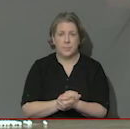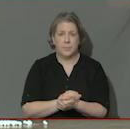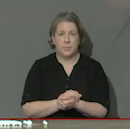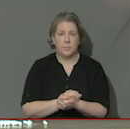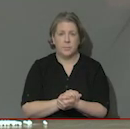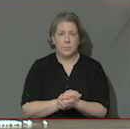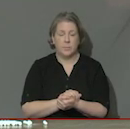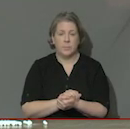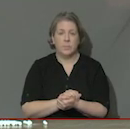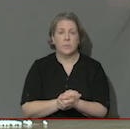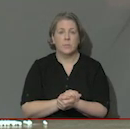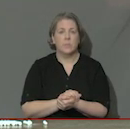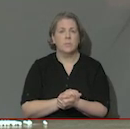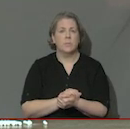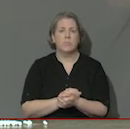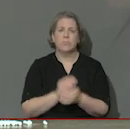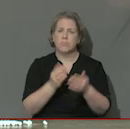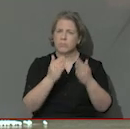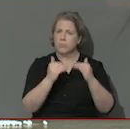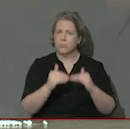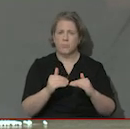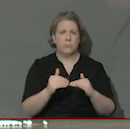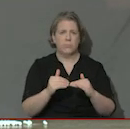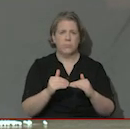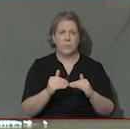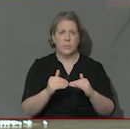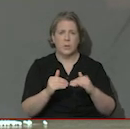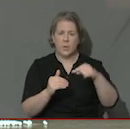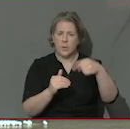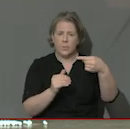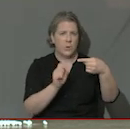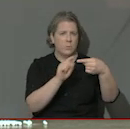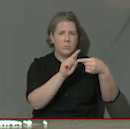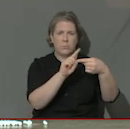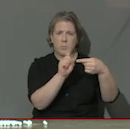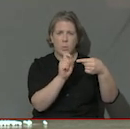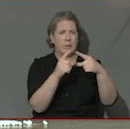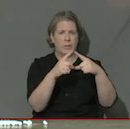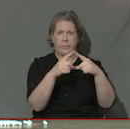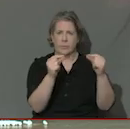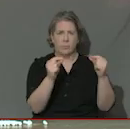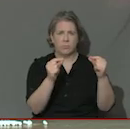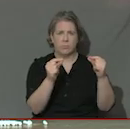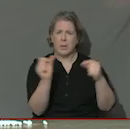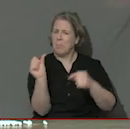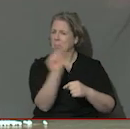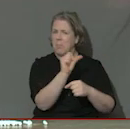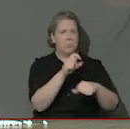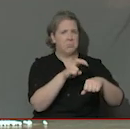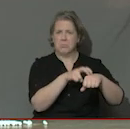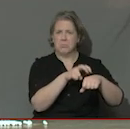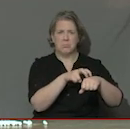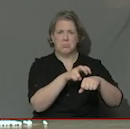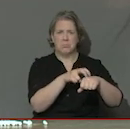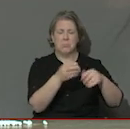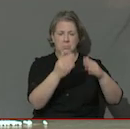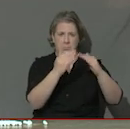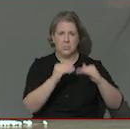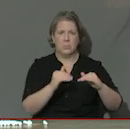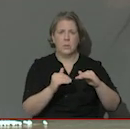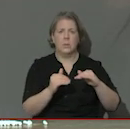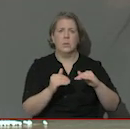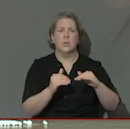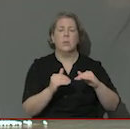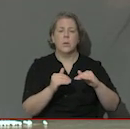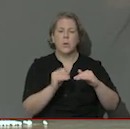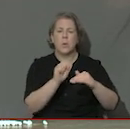All right, then we've finished with the first part. Now we don't actually have to go back to that page. Now we can carry on with the next part